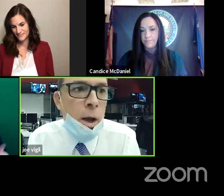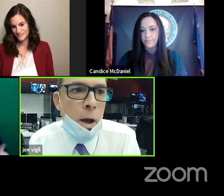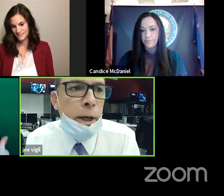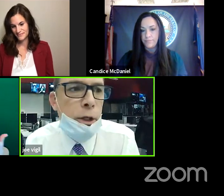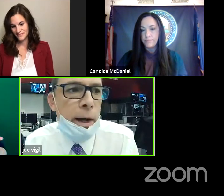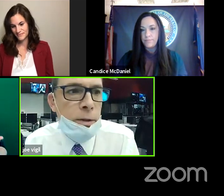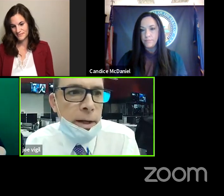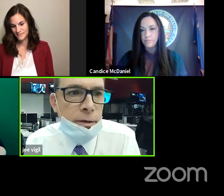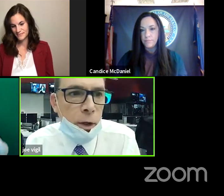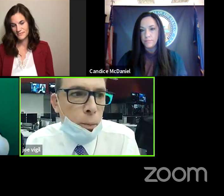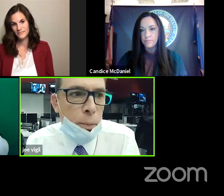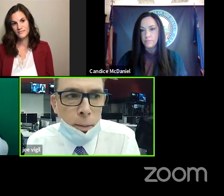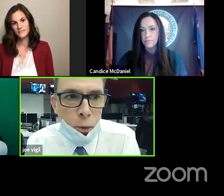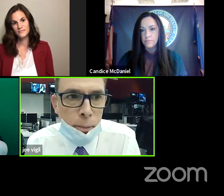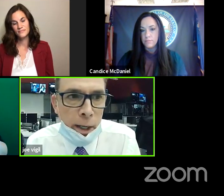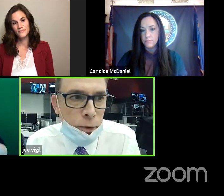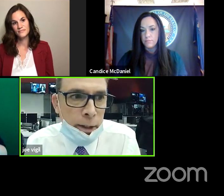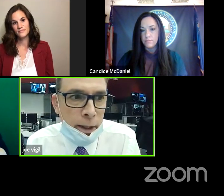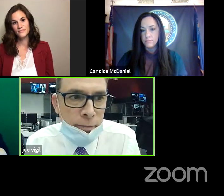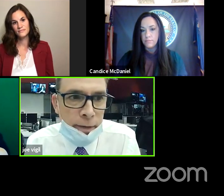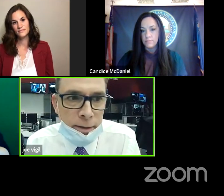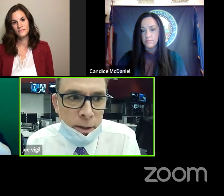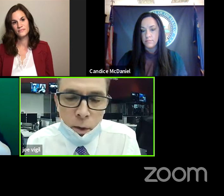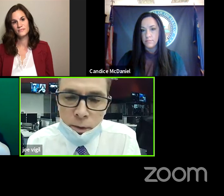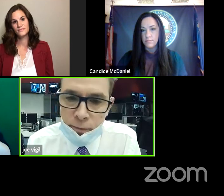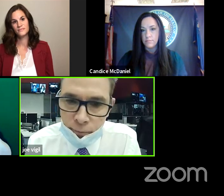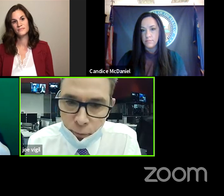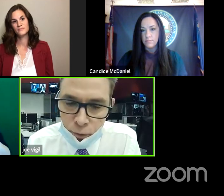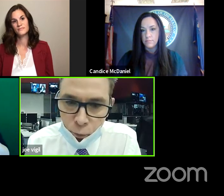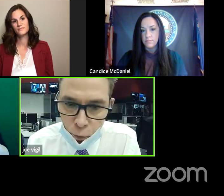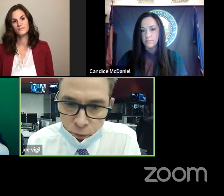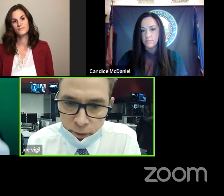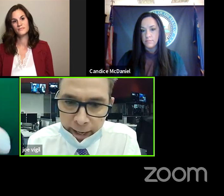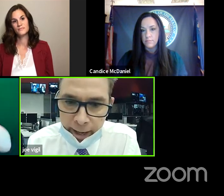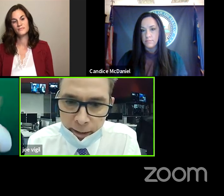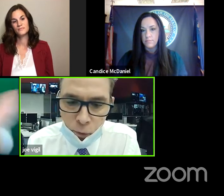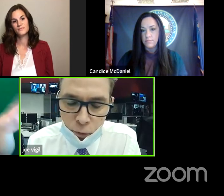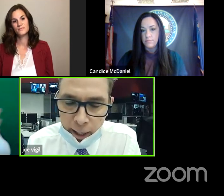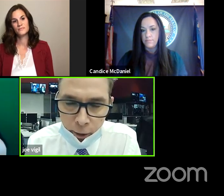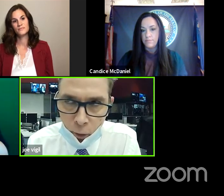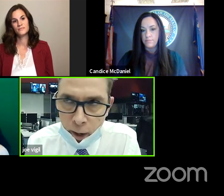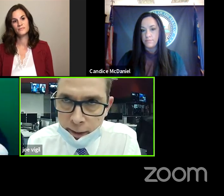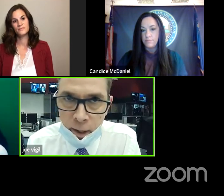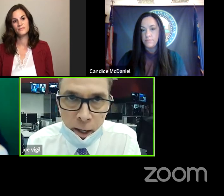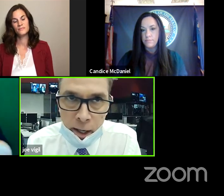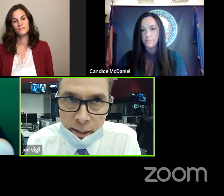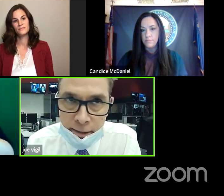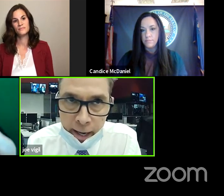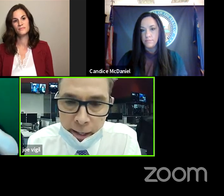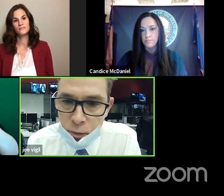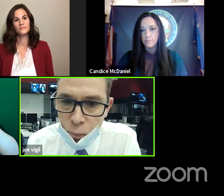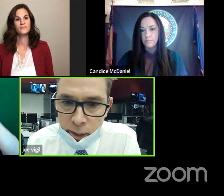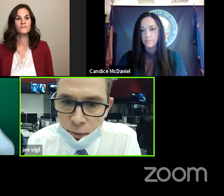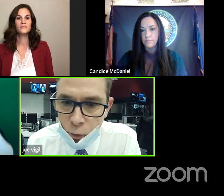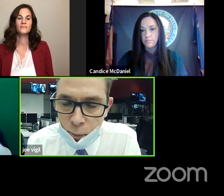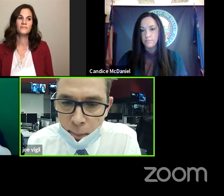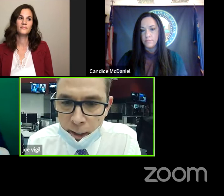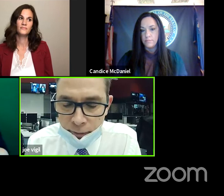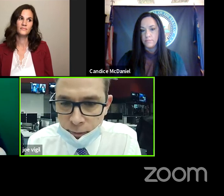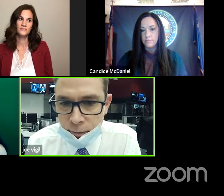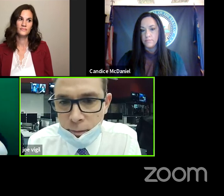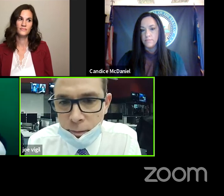you. When do you estimate the general public will be able to get the vaccine once the first groups get it? Would you categorize in days, weeks,